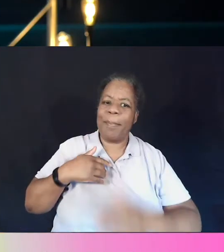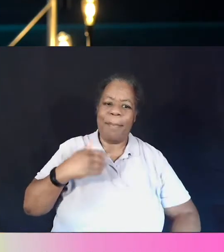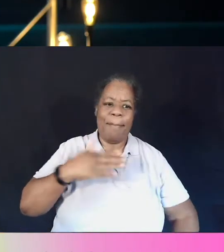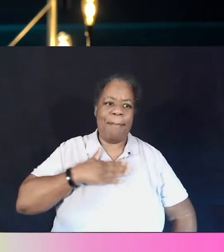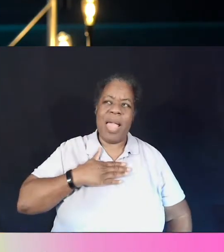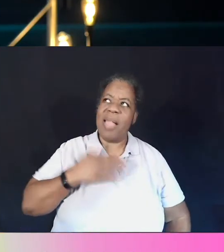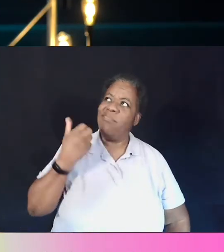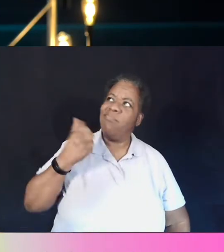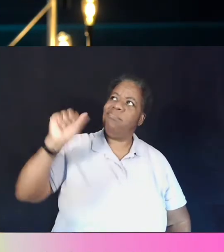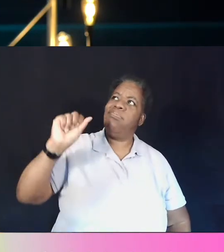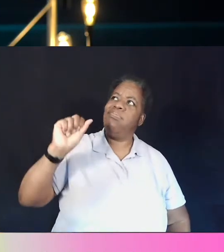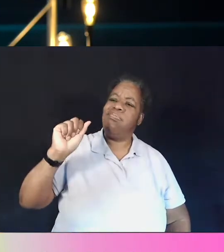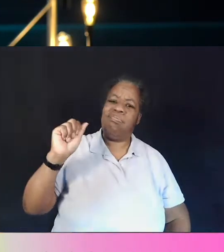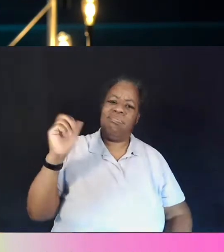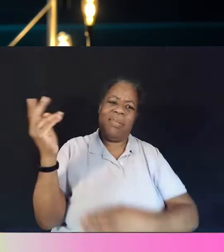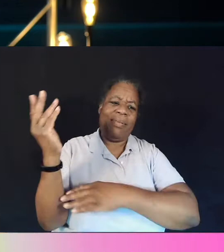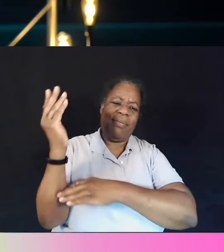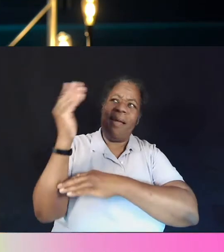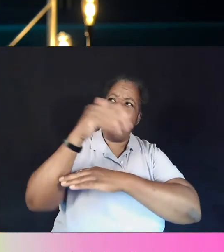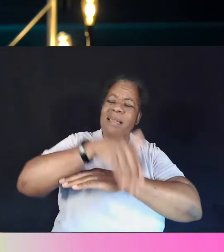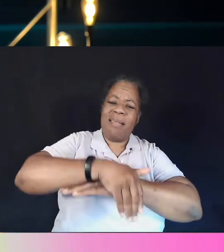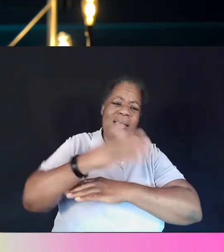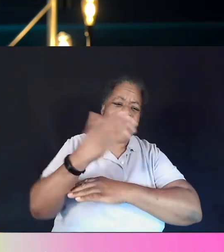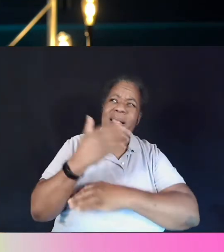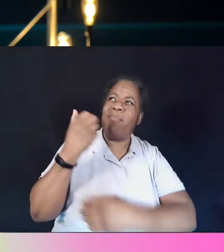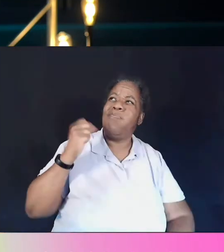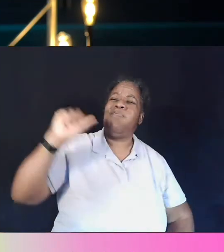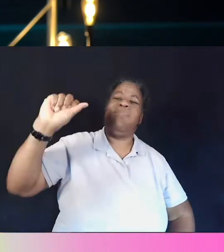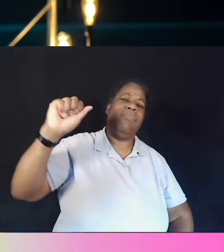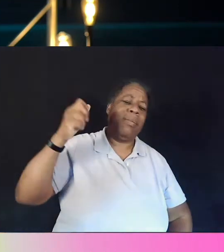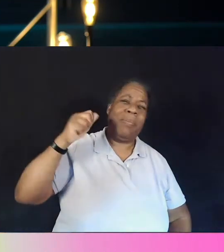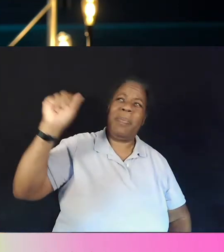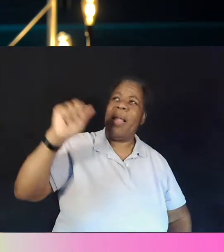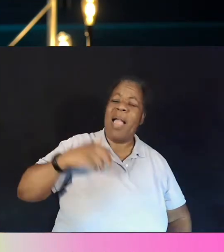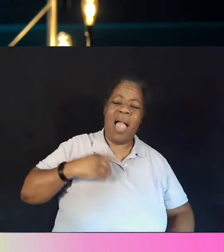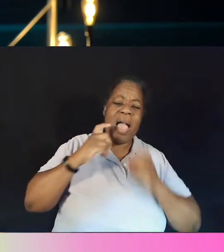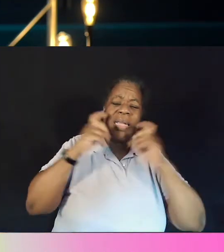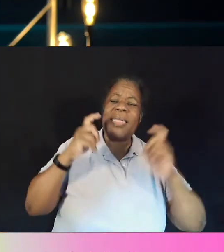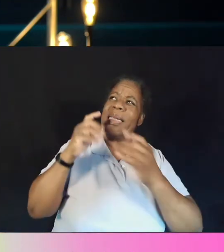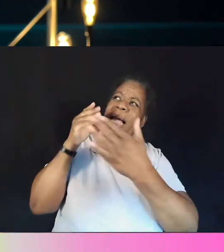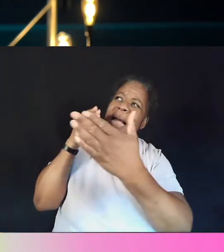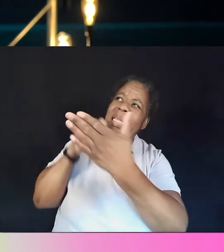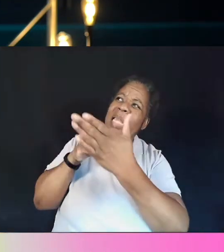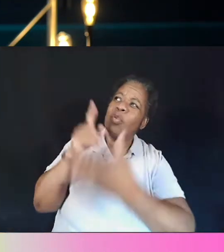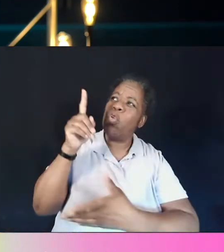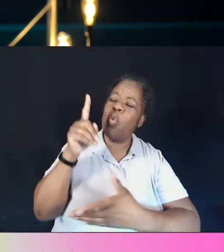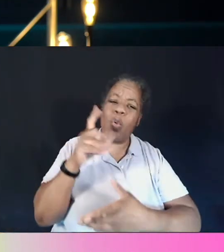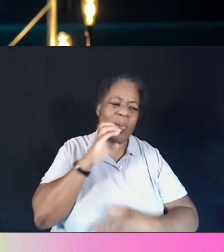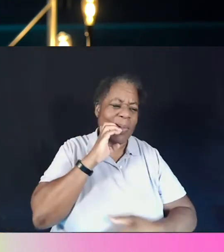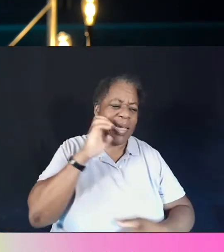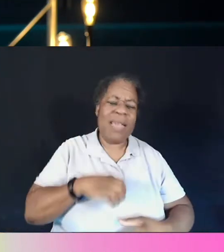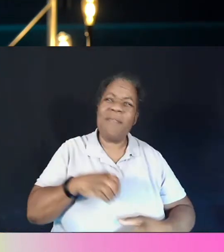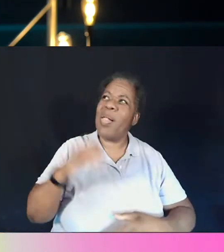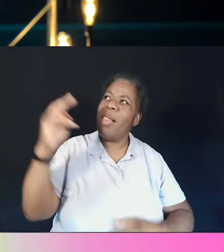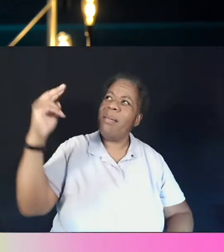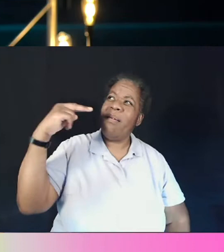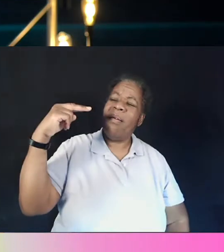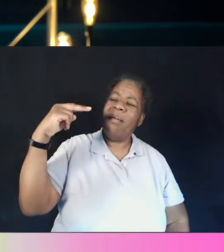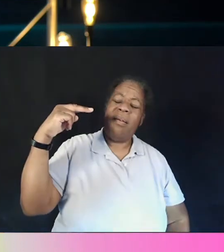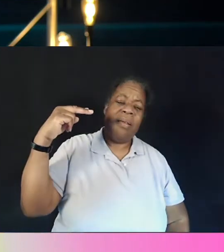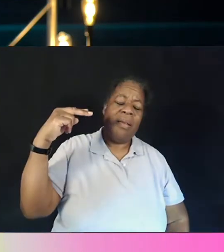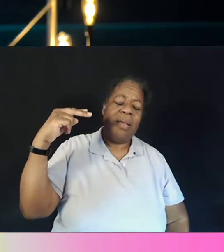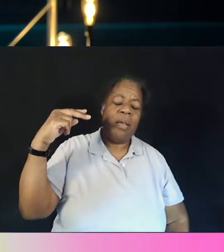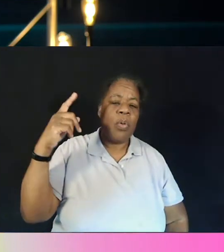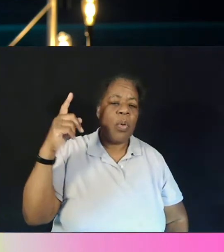day and night. Against you and you alone I have sinned. I have done what is evil in your sight. You'll be proved right in what you